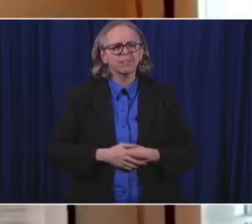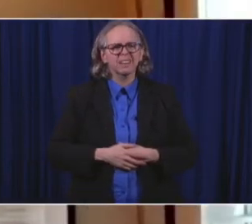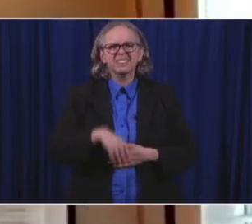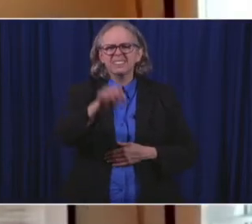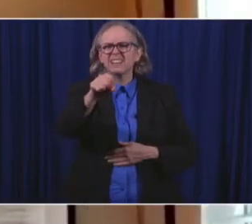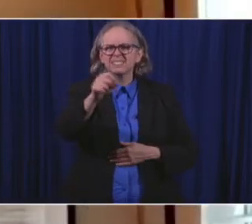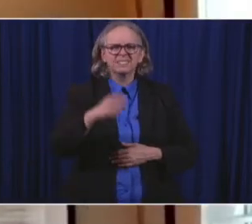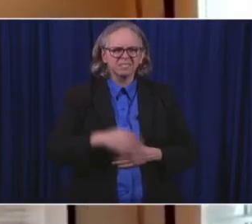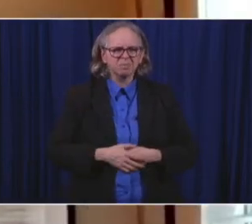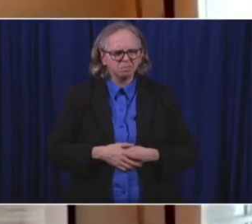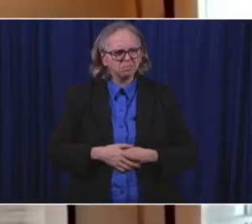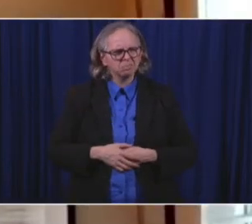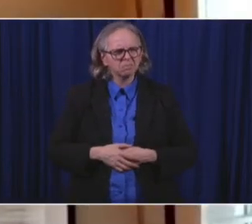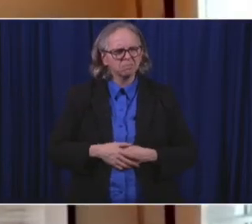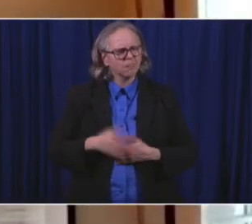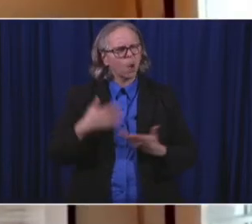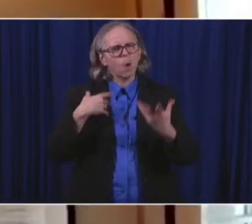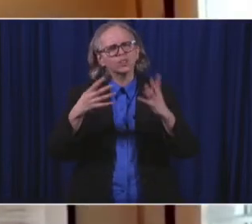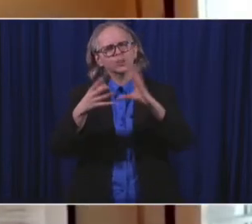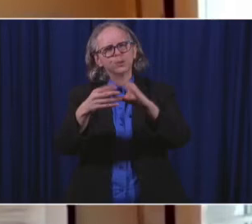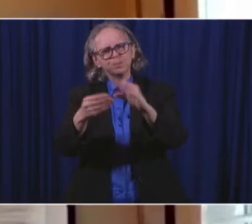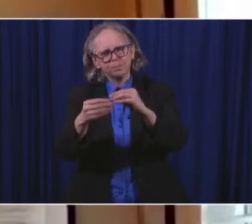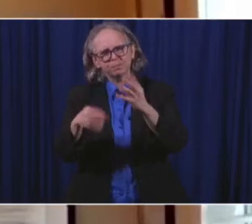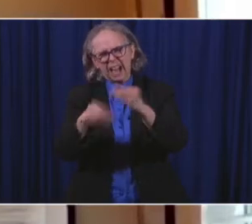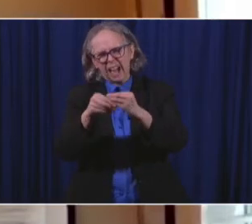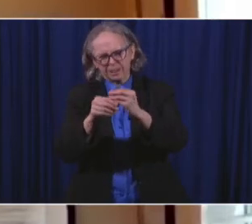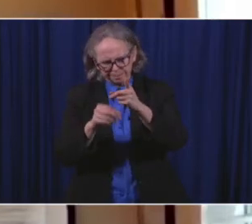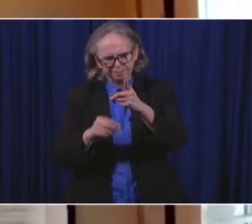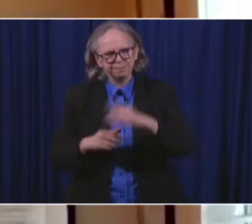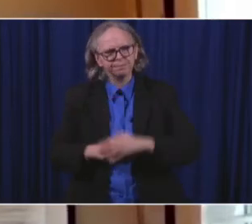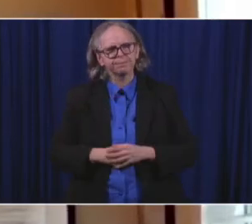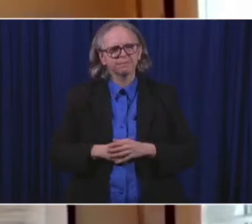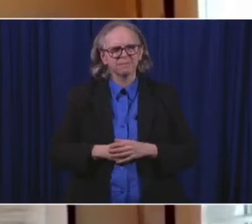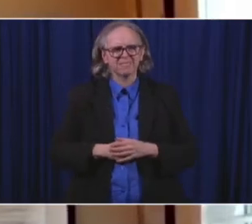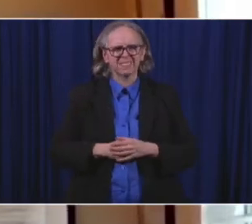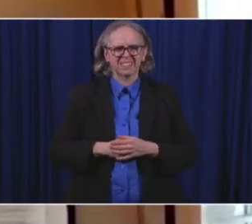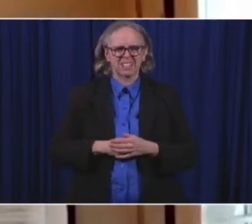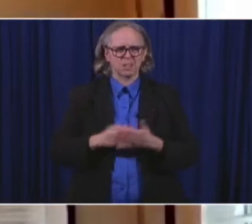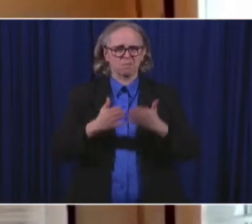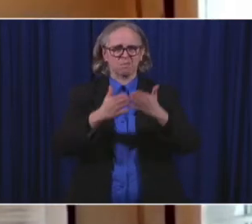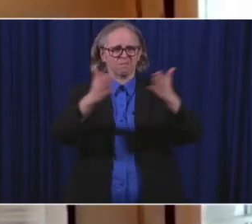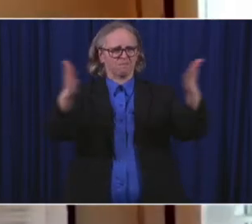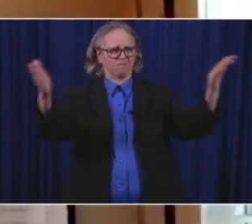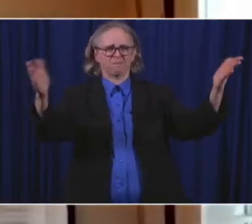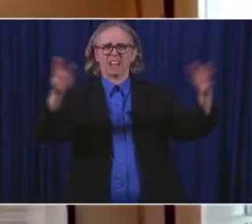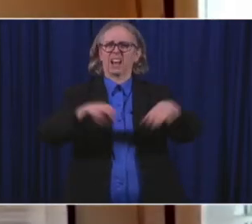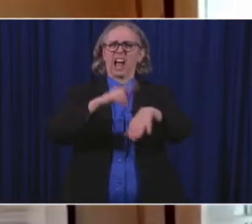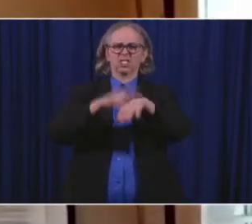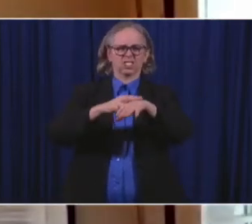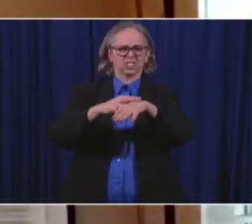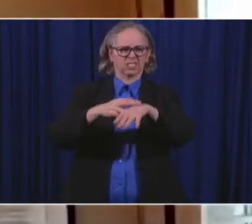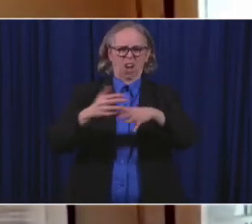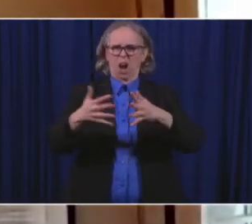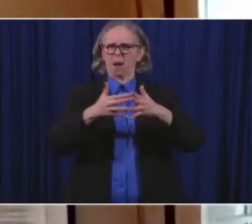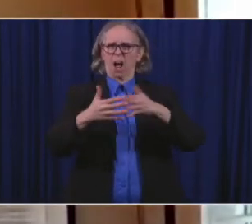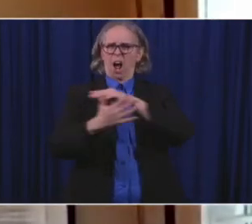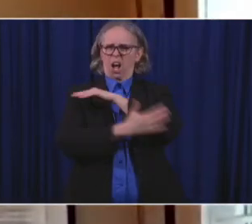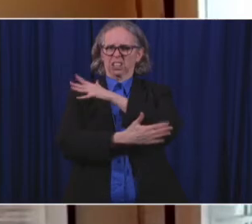is the national picture isn't very good. The White House Coronavirus